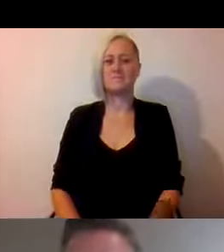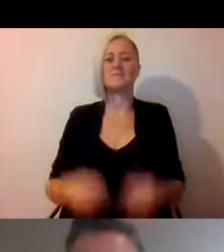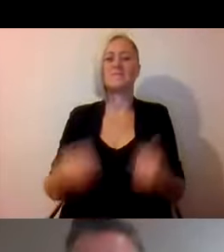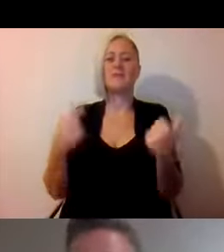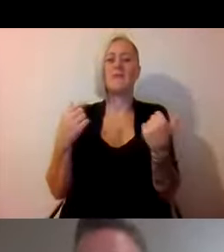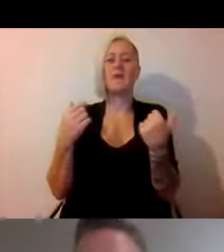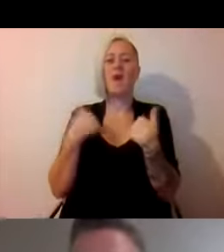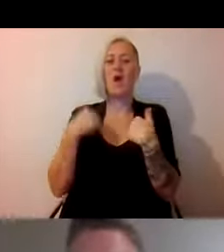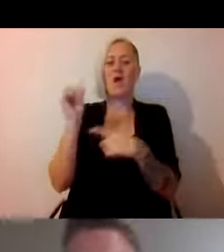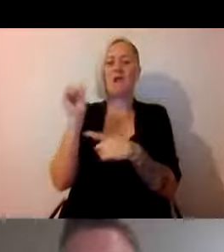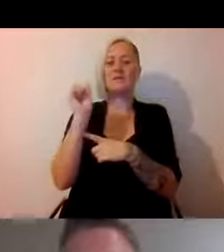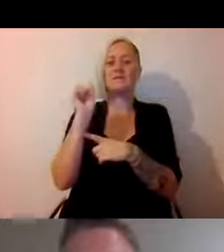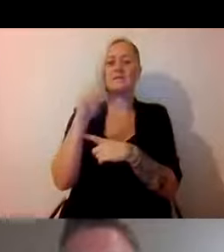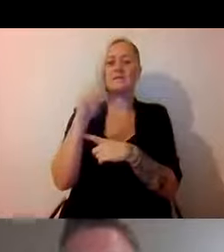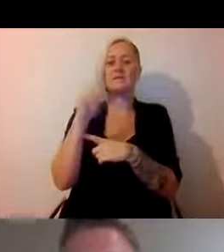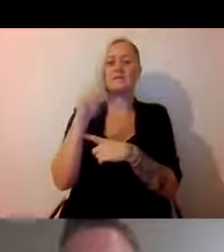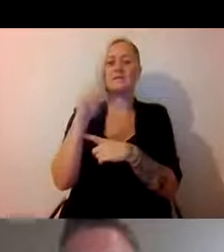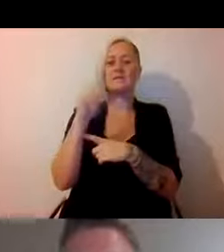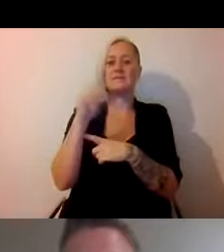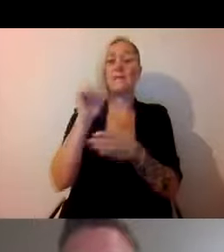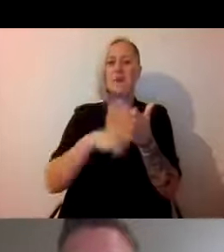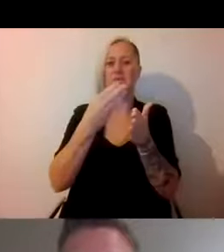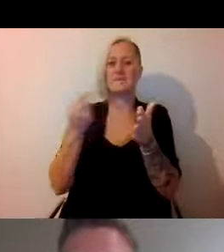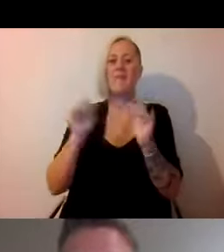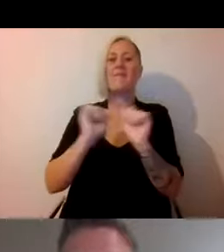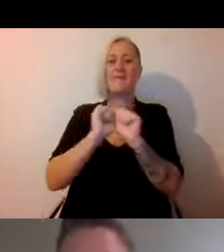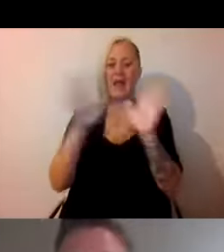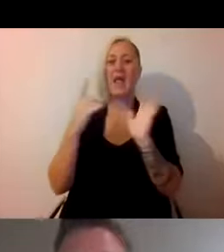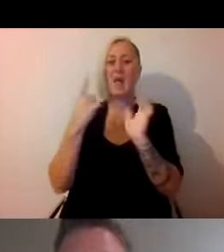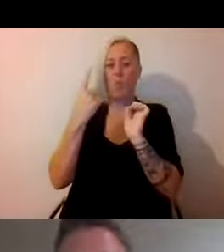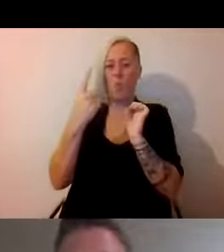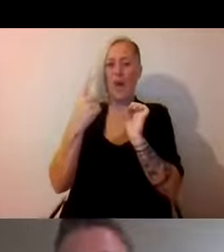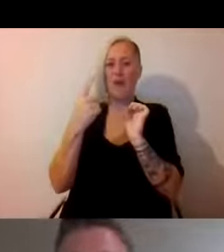did purchase some of the clear ones. It was a bit like being